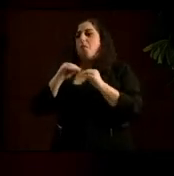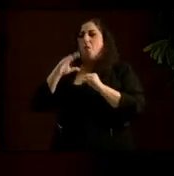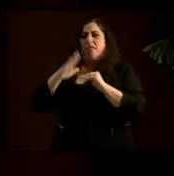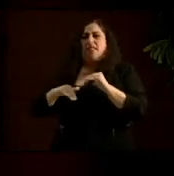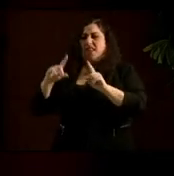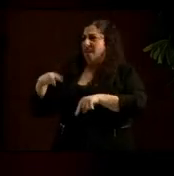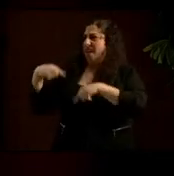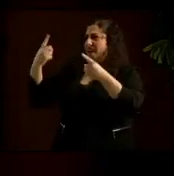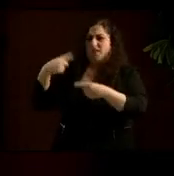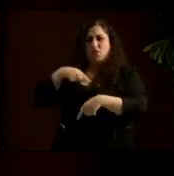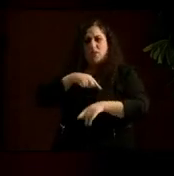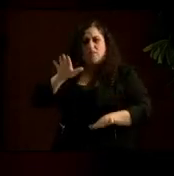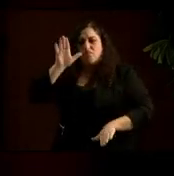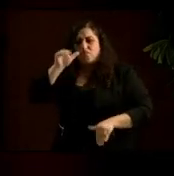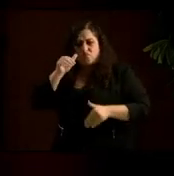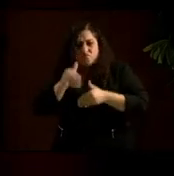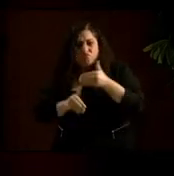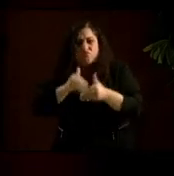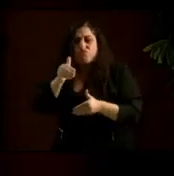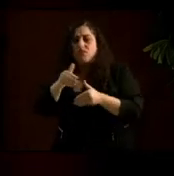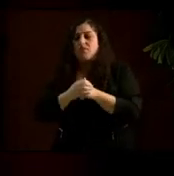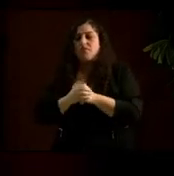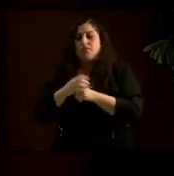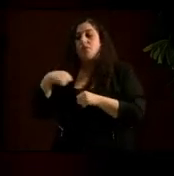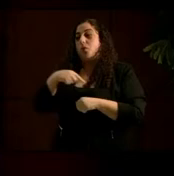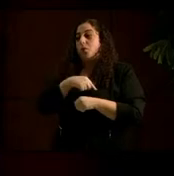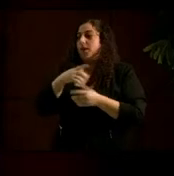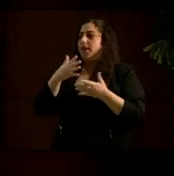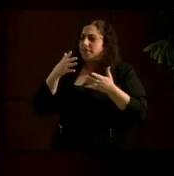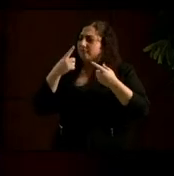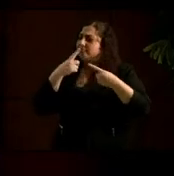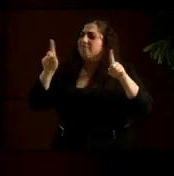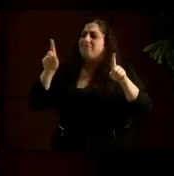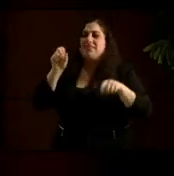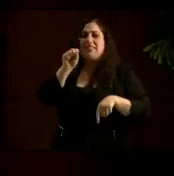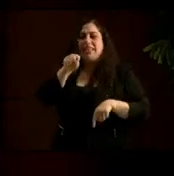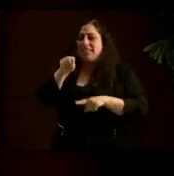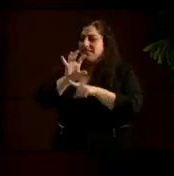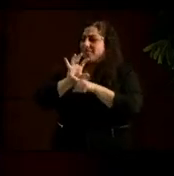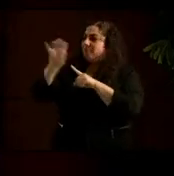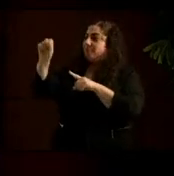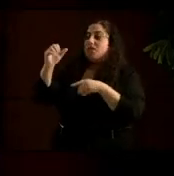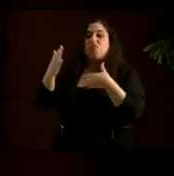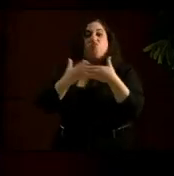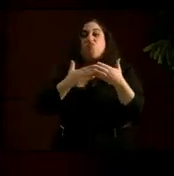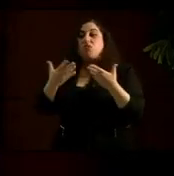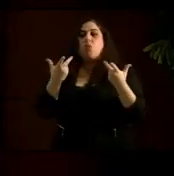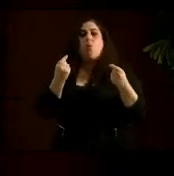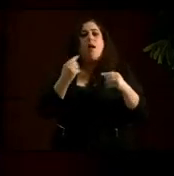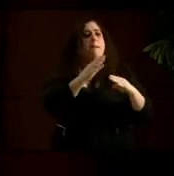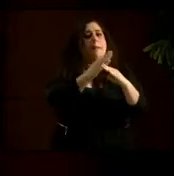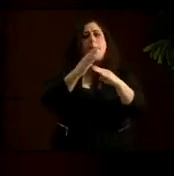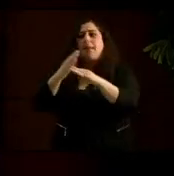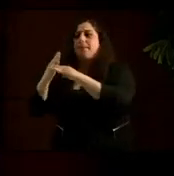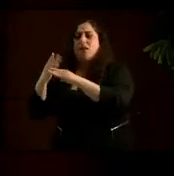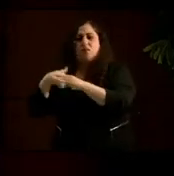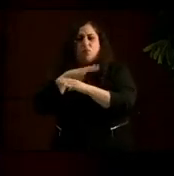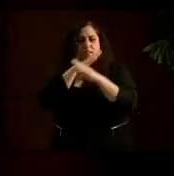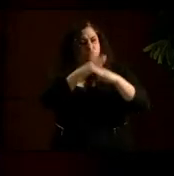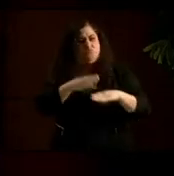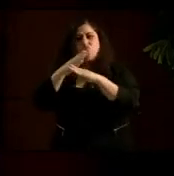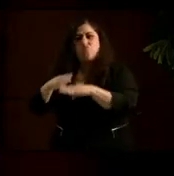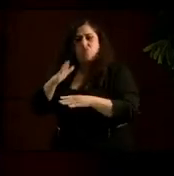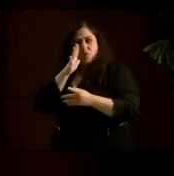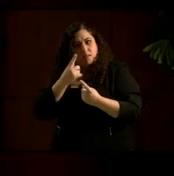can succeed and we can flourish no matter the obstacles. Because in the 124-year history of this great